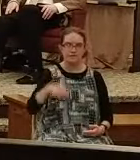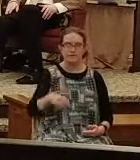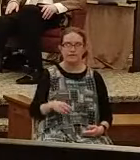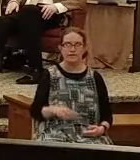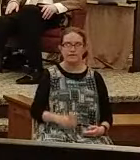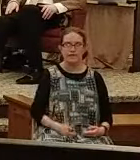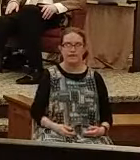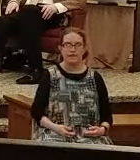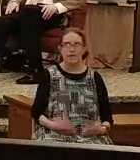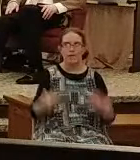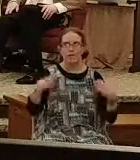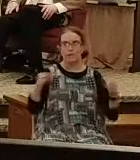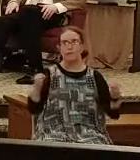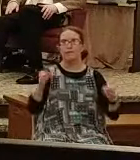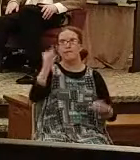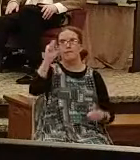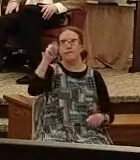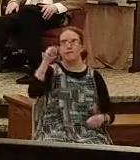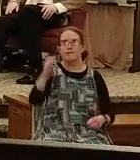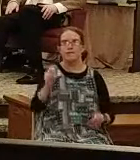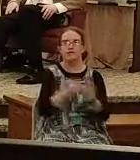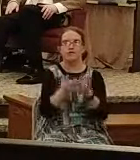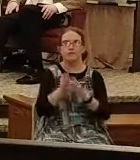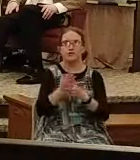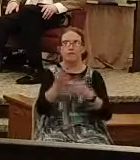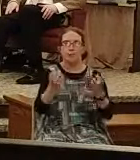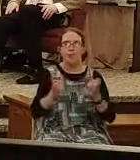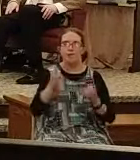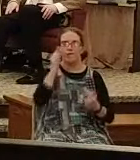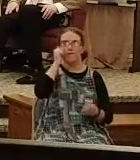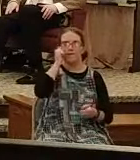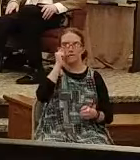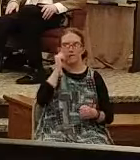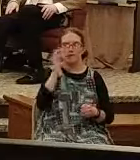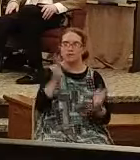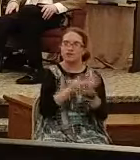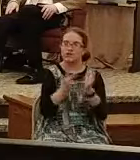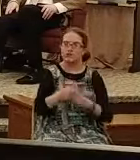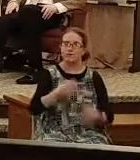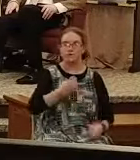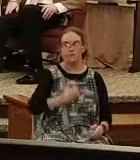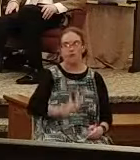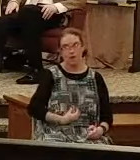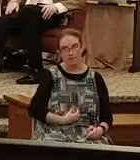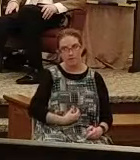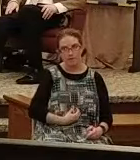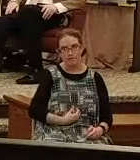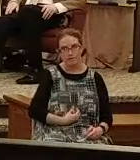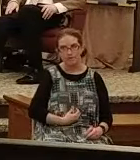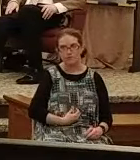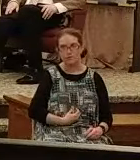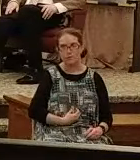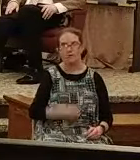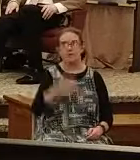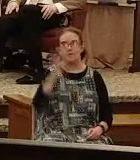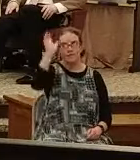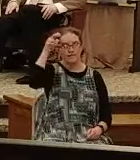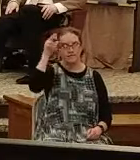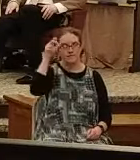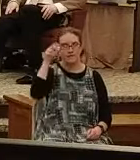audacity to try to tempt Jesus through the lust of the flesh. Notice the Bible said Jesus was hungry. And so